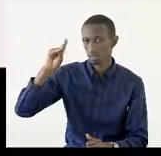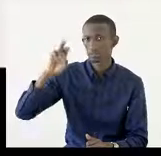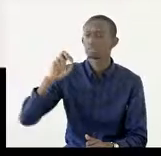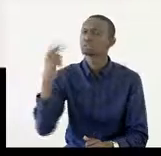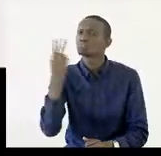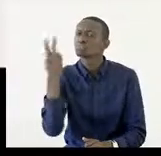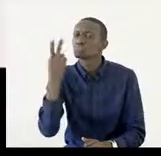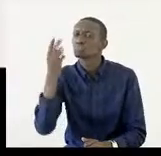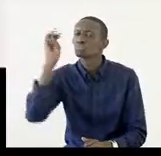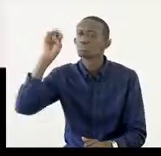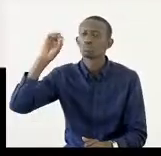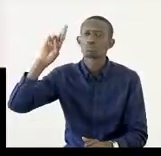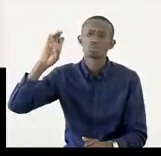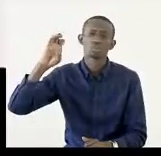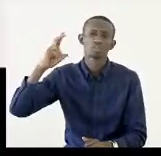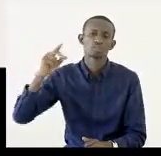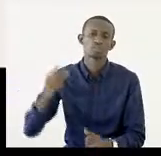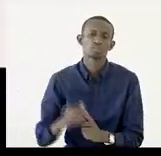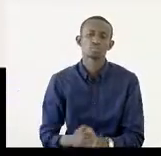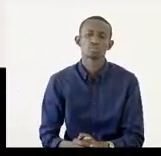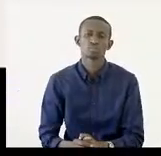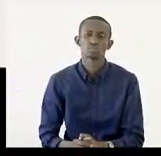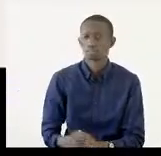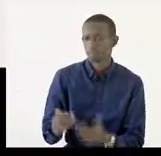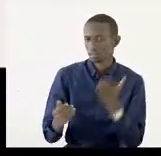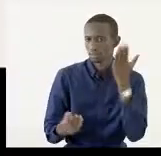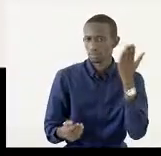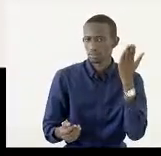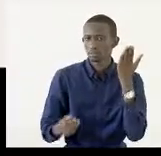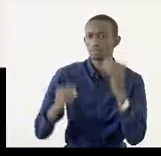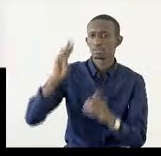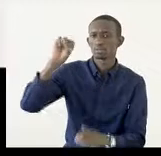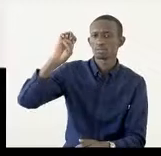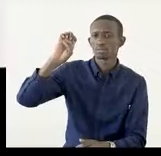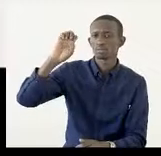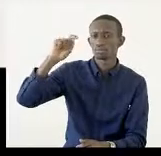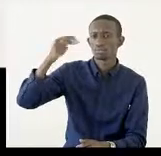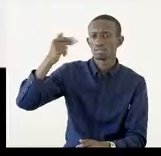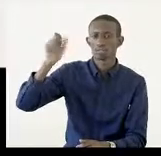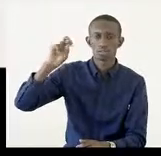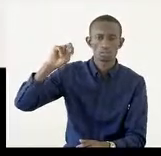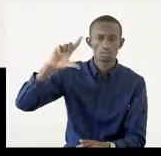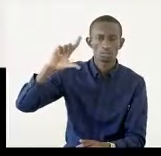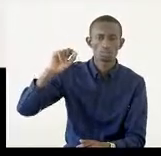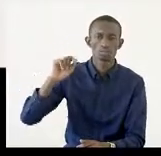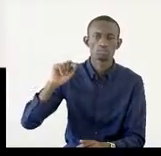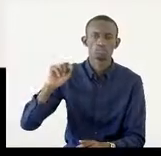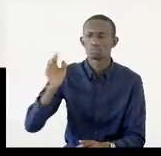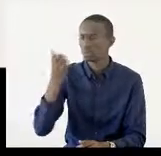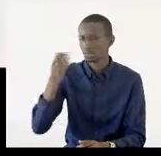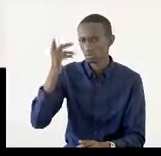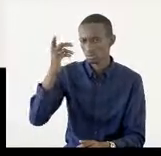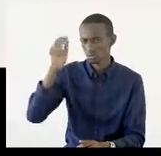the presence of an alkyl. So this is methyl benzyl. This is an